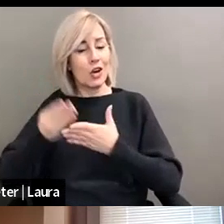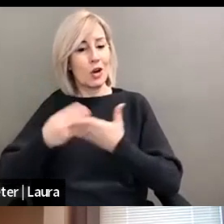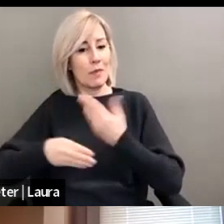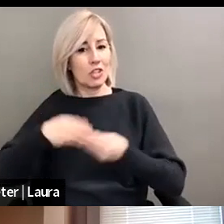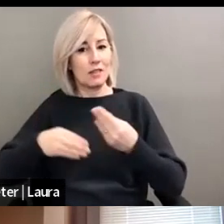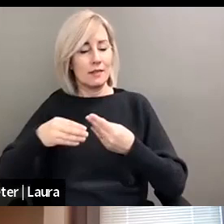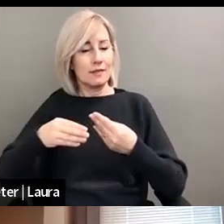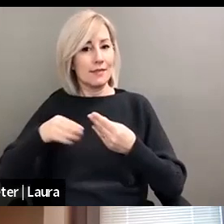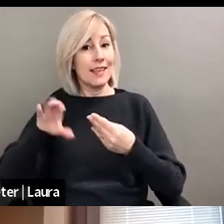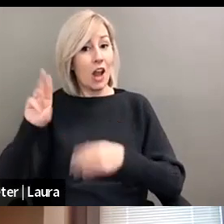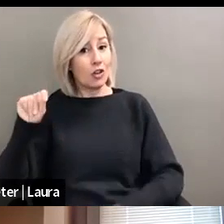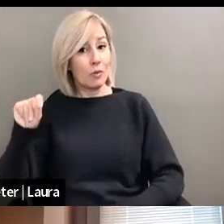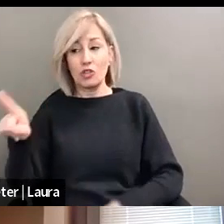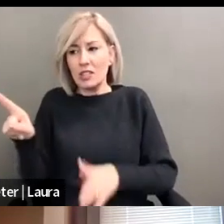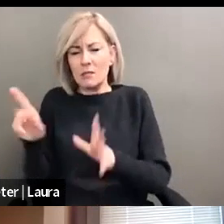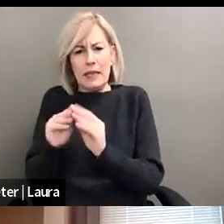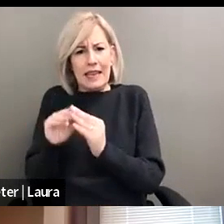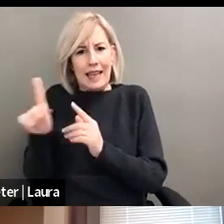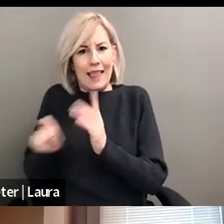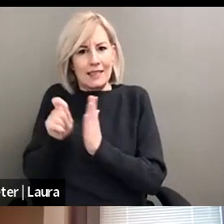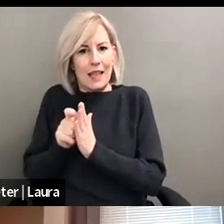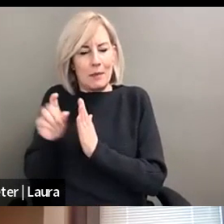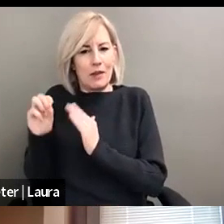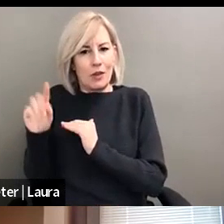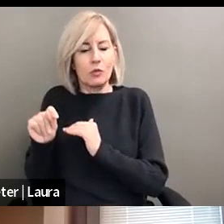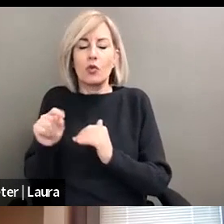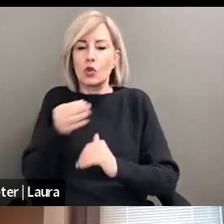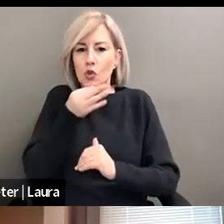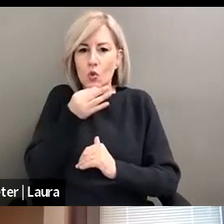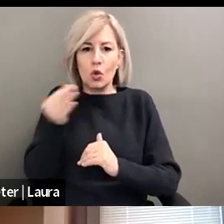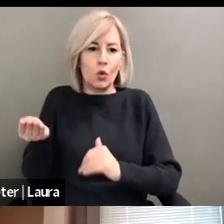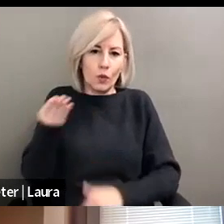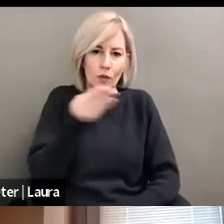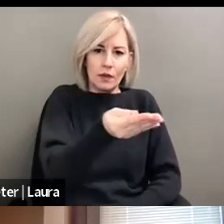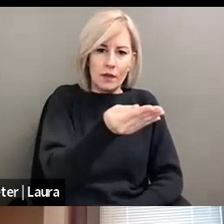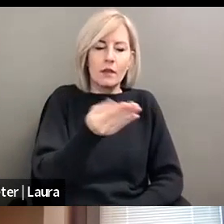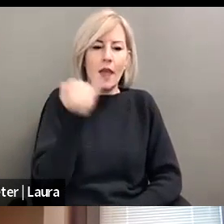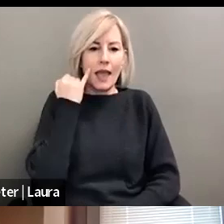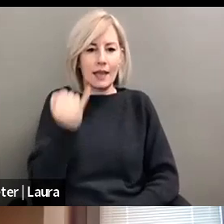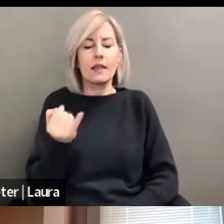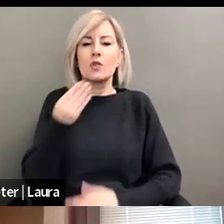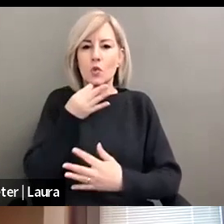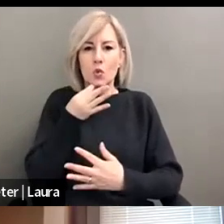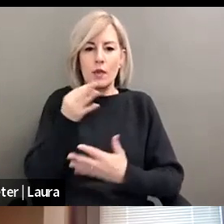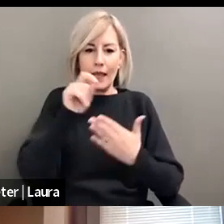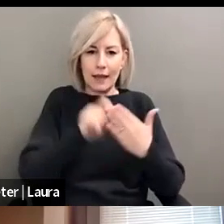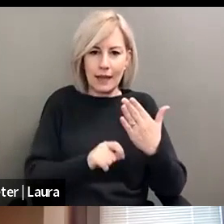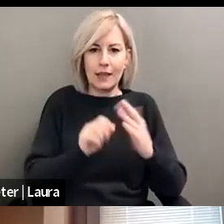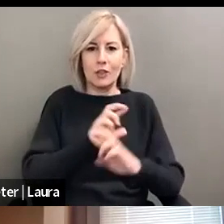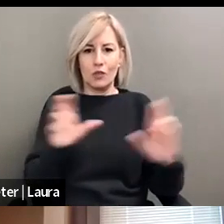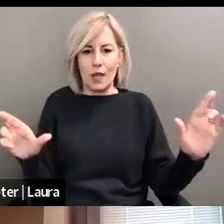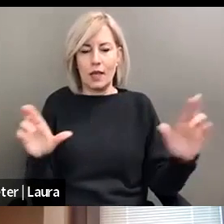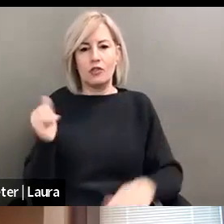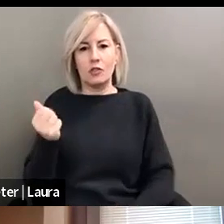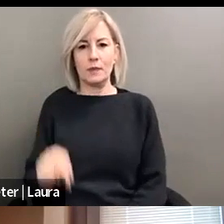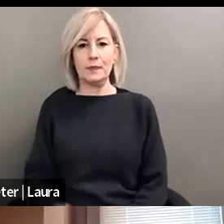having budget meetings with the directors of the departments then. So the sooner you get your idea into a legislator, the sooner they can get it drafted and it's ready to go in